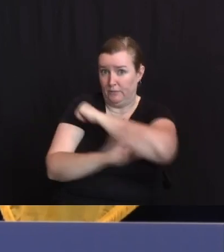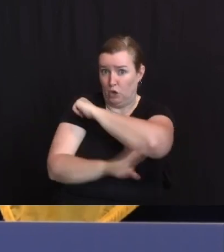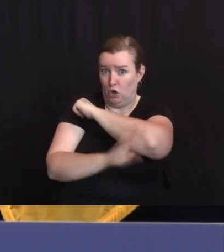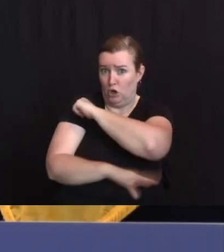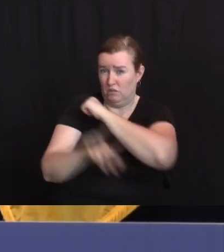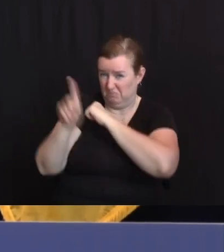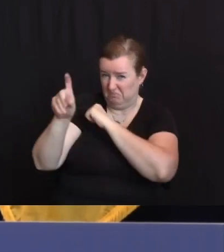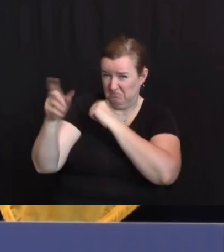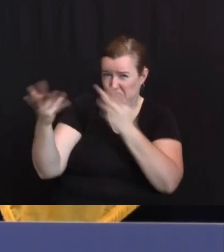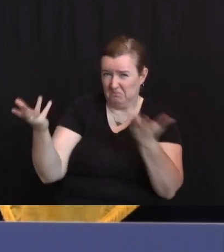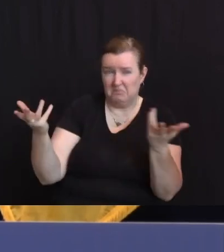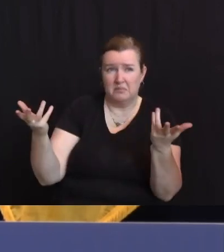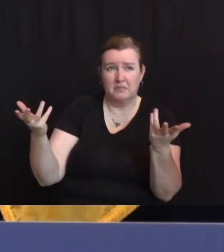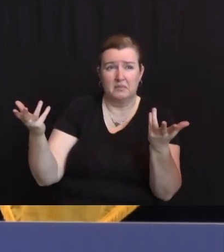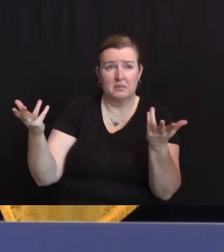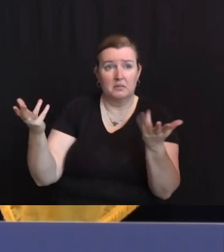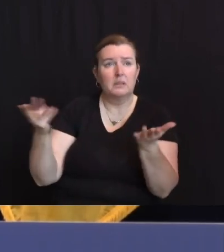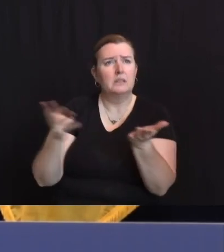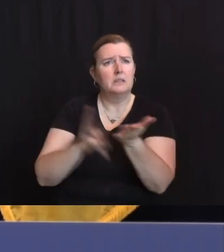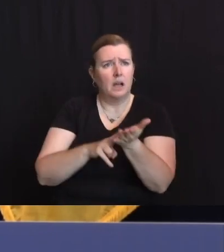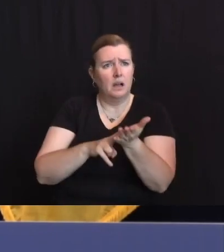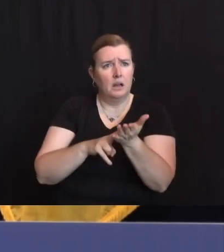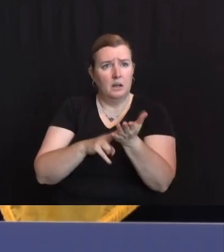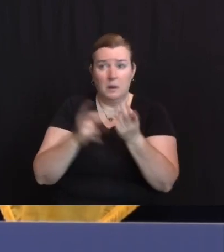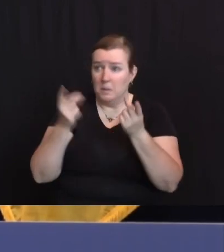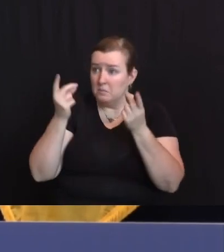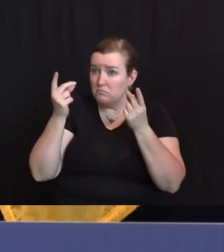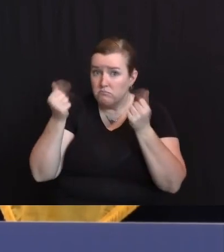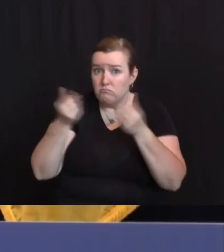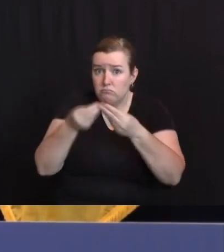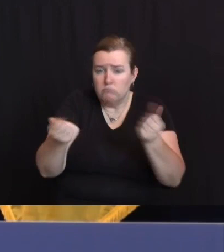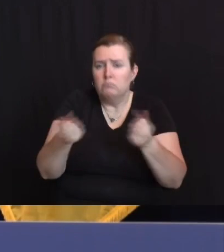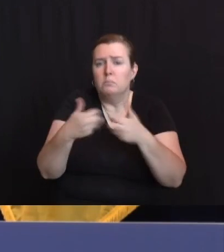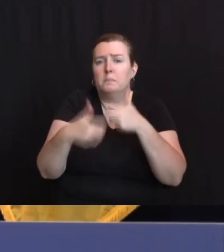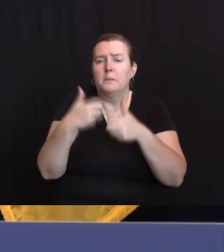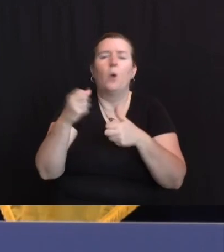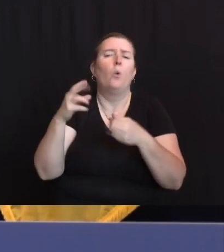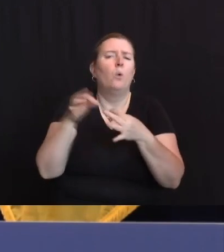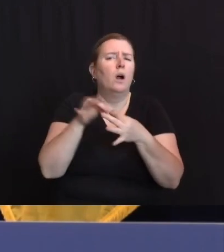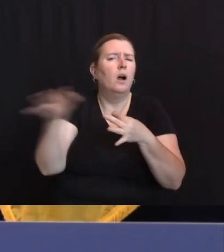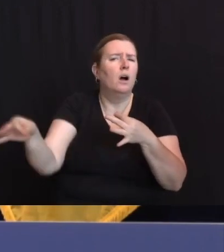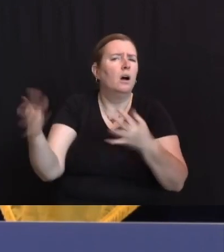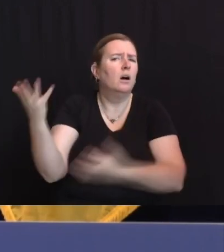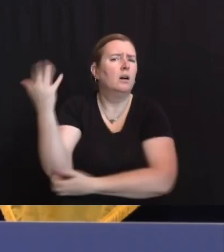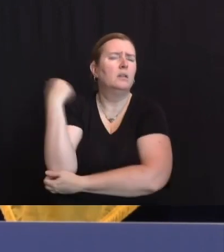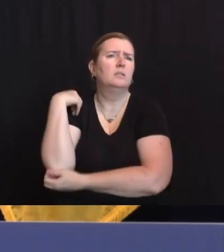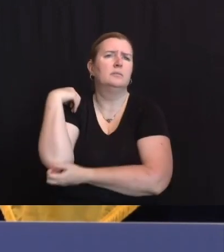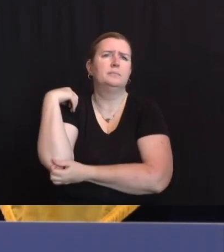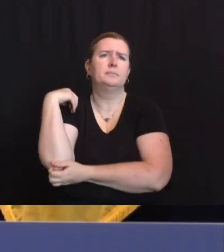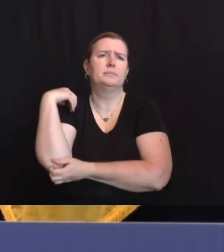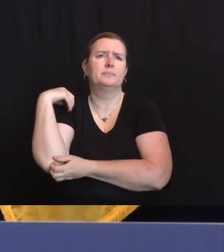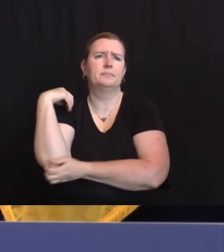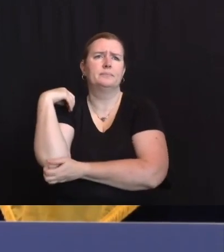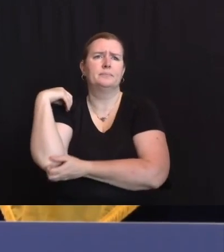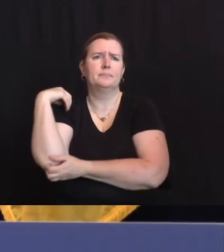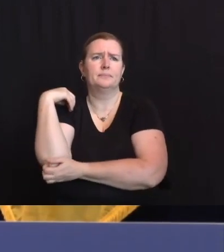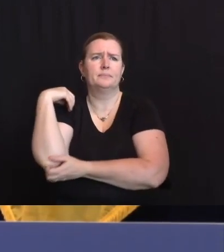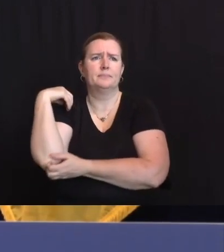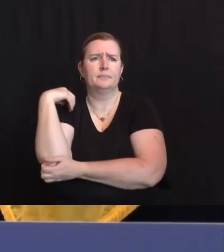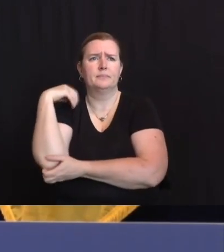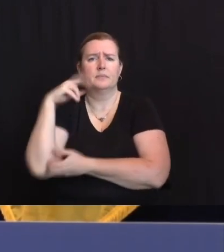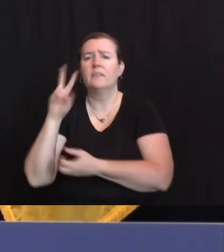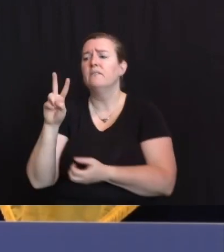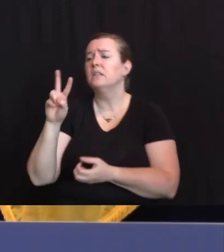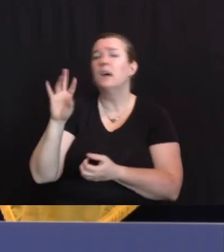more time? There's a rally today at the Menlo Park Veterans Home, and the VFW has said that you have not done enough